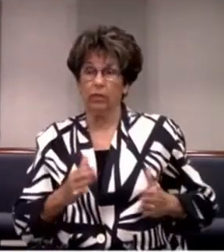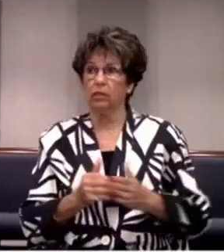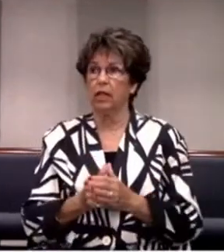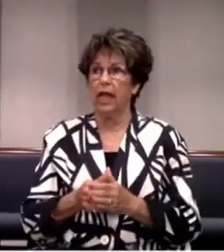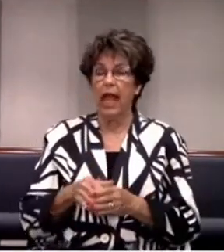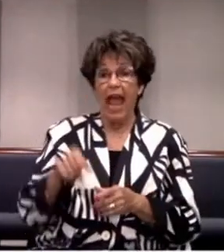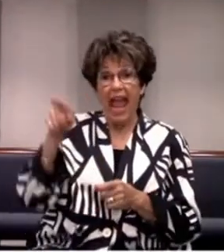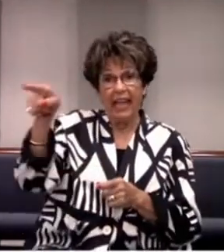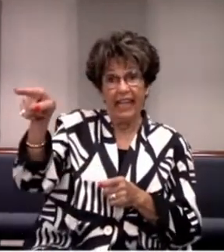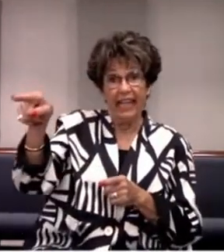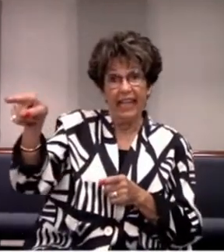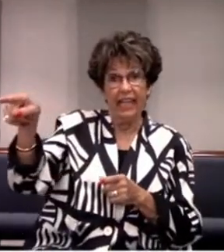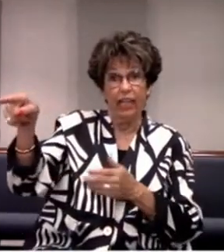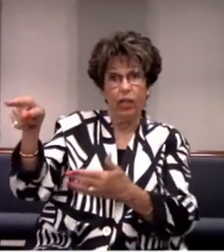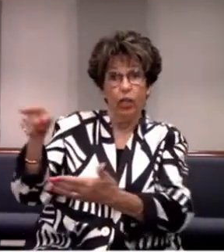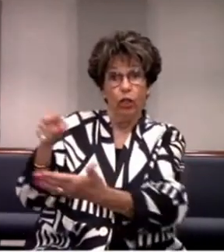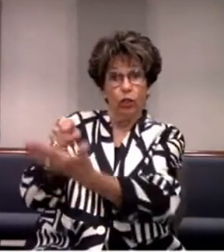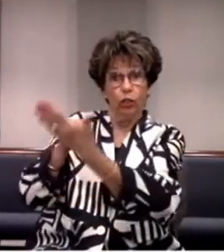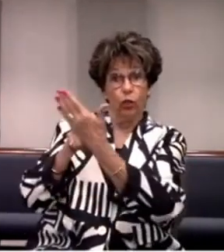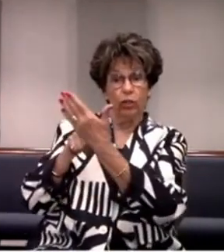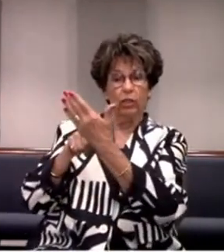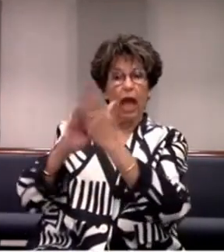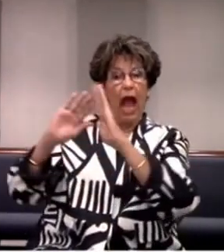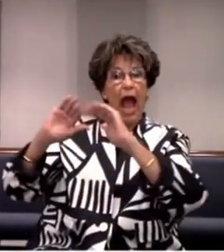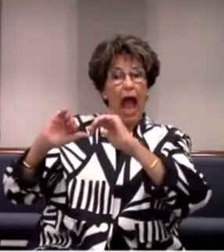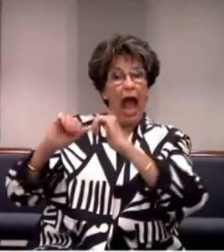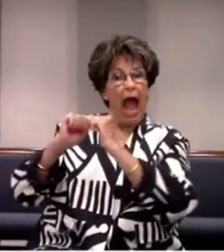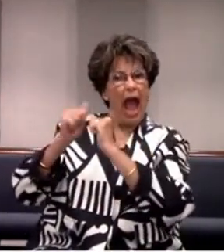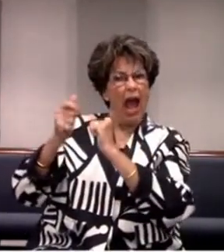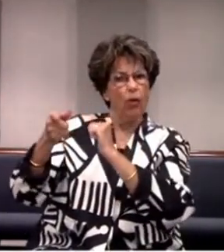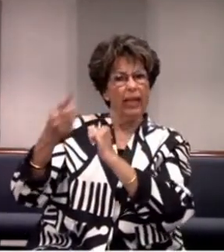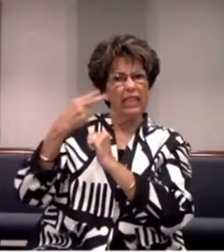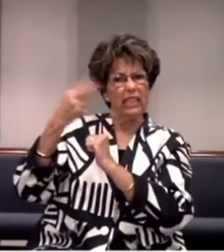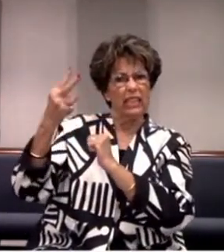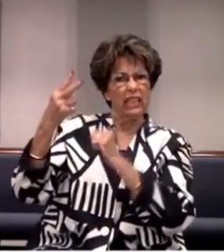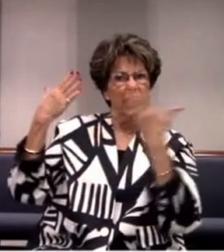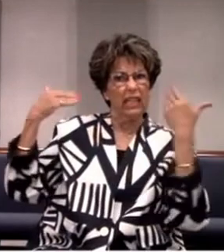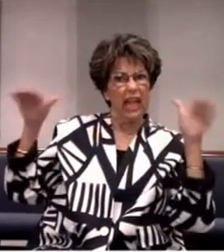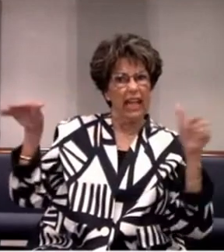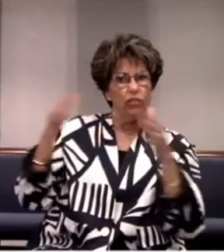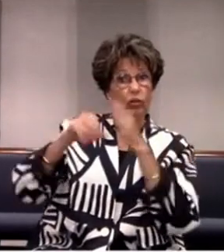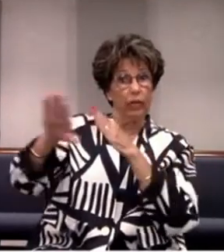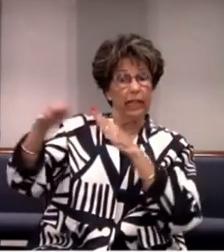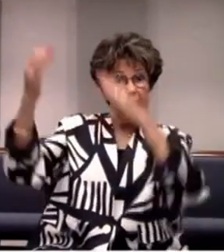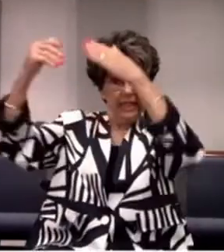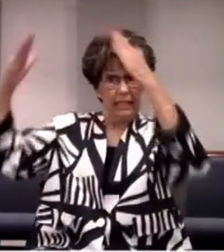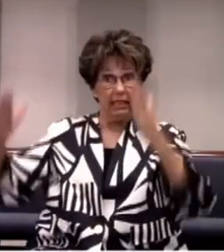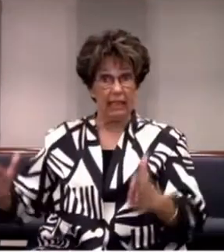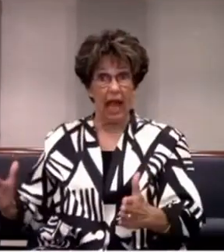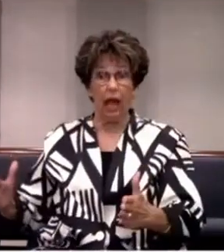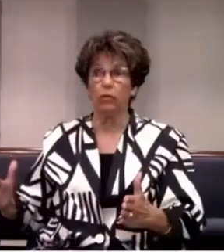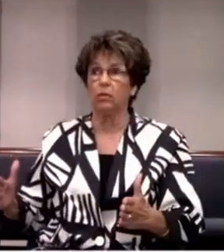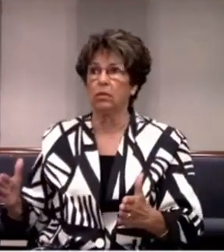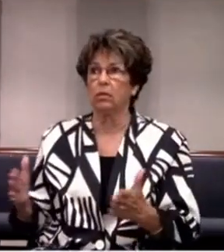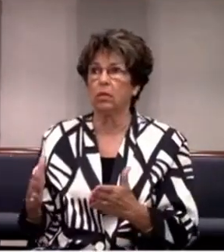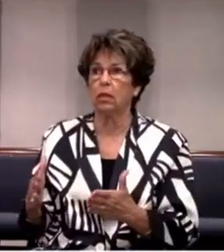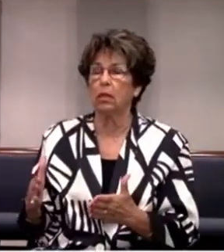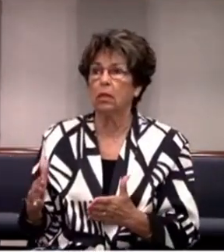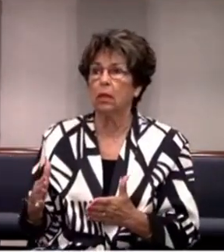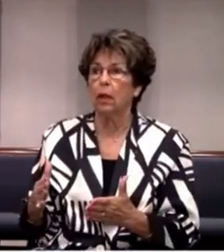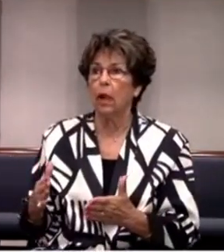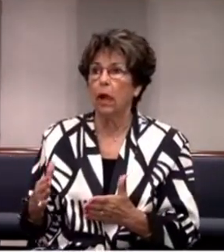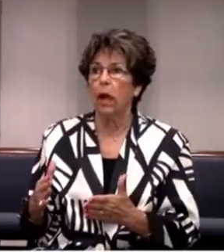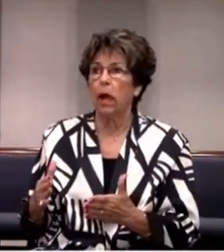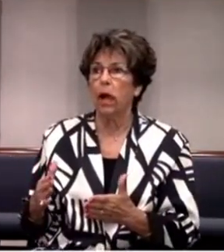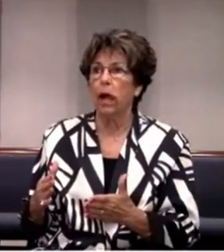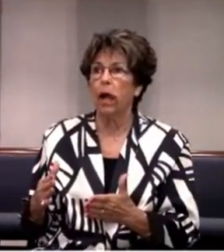he showed us how he had seen an angel in his house, which stood and said unto him, 'Send men to Joppa and call for Simon, whose